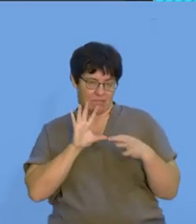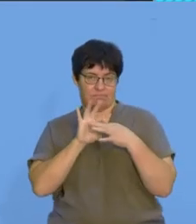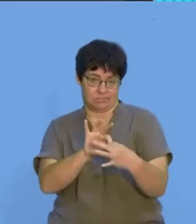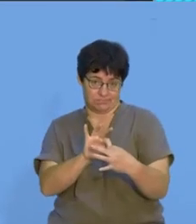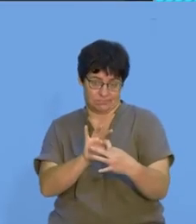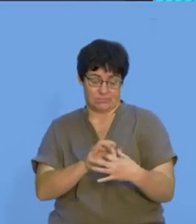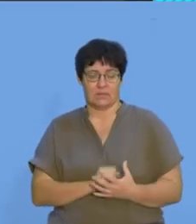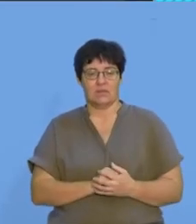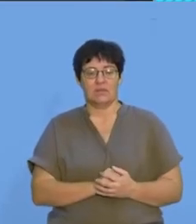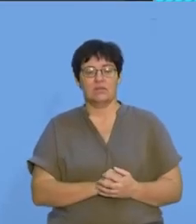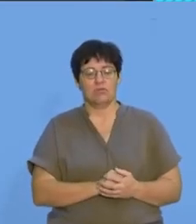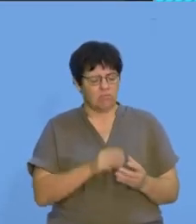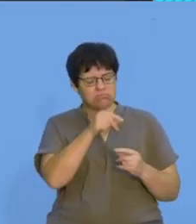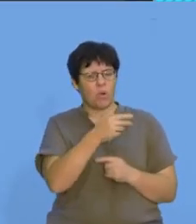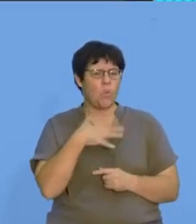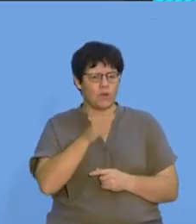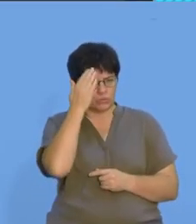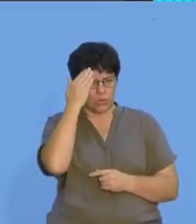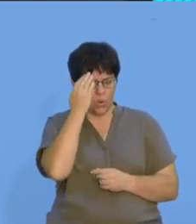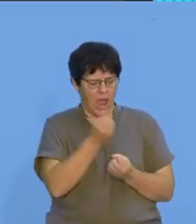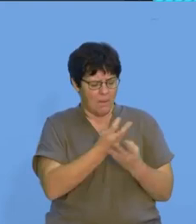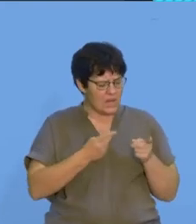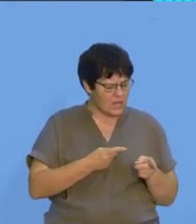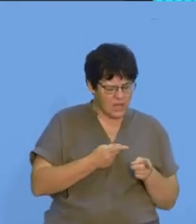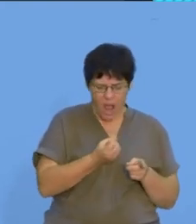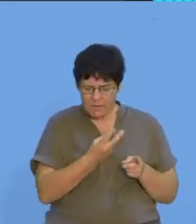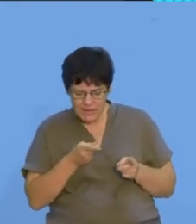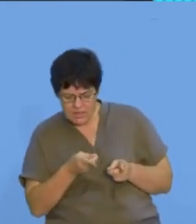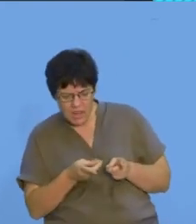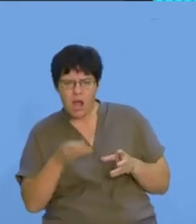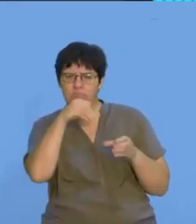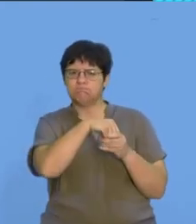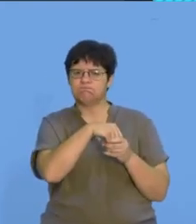So in terms of composition, we want to understand exactly